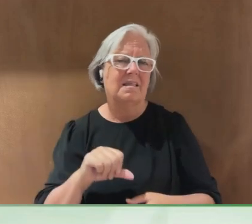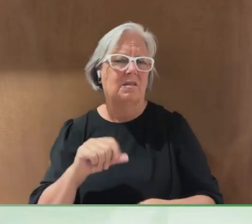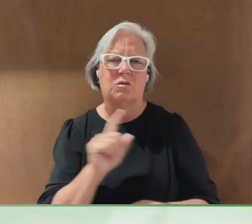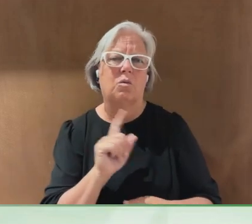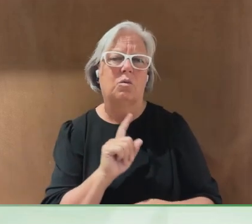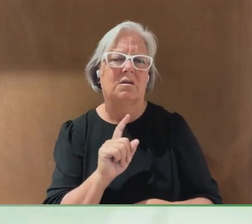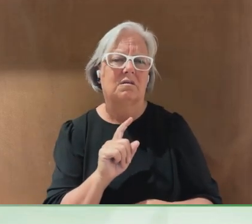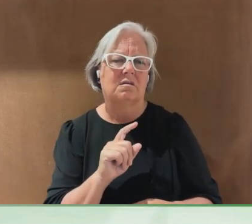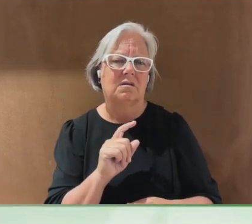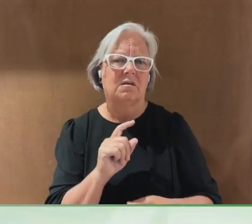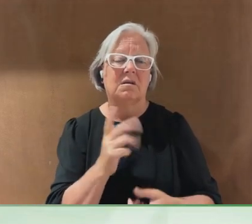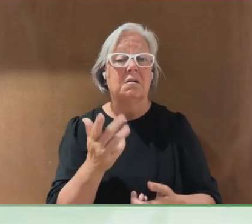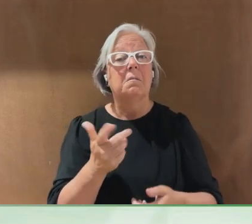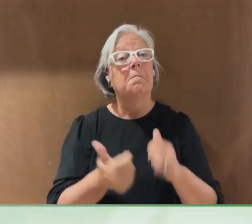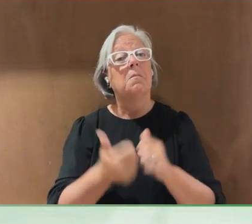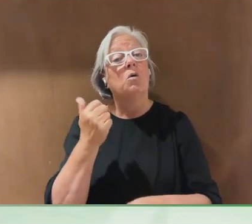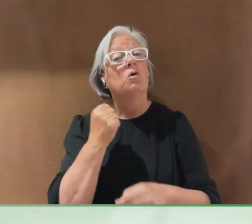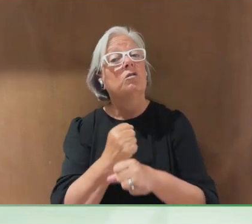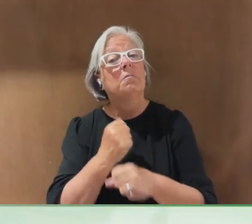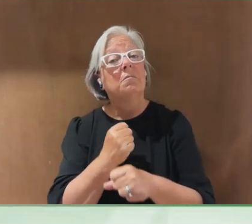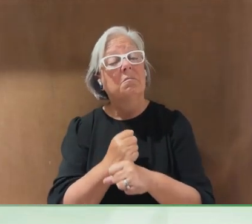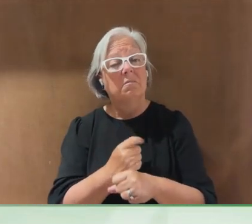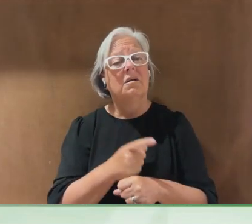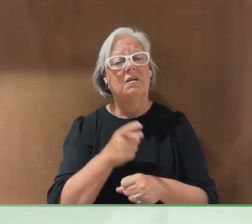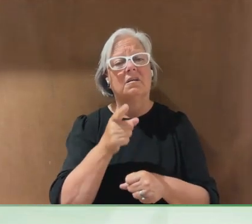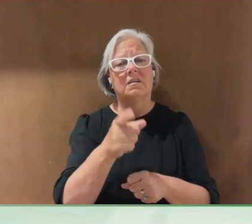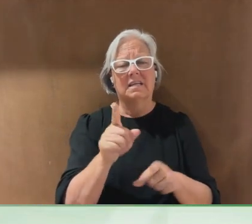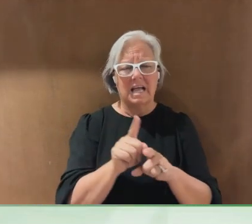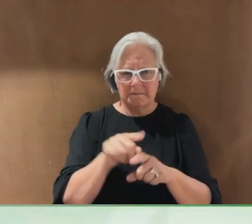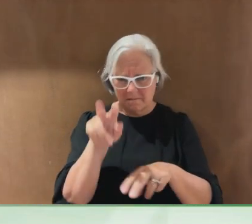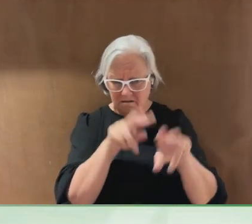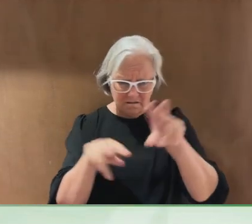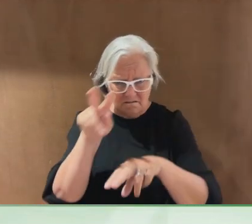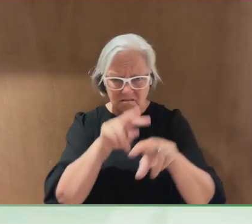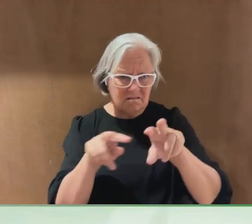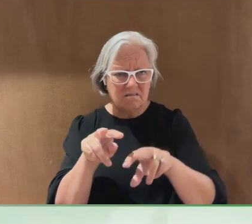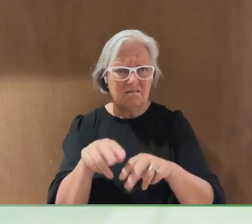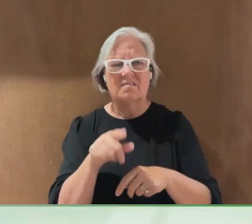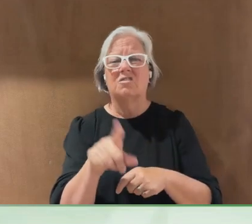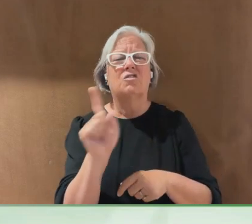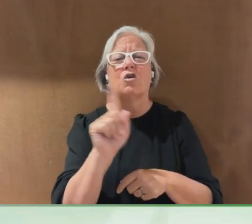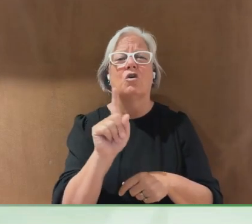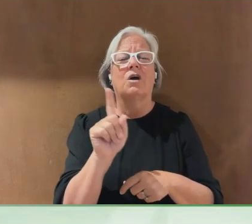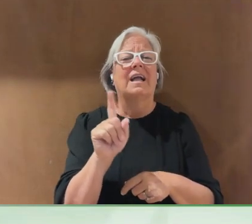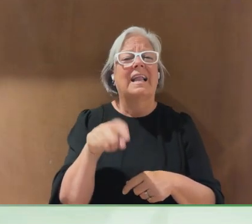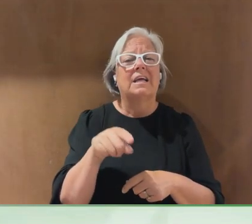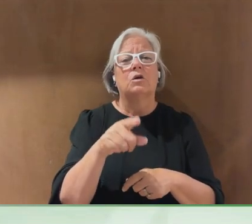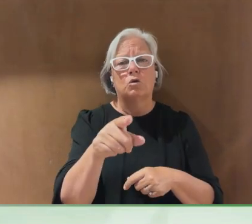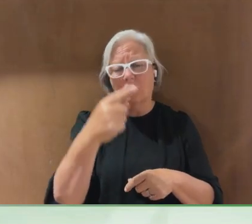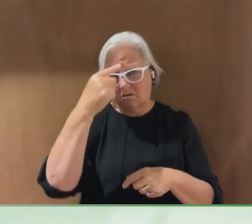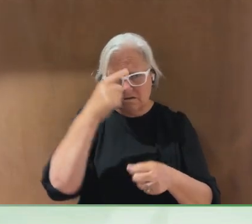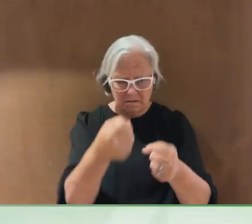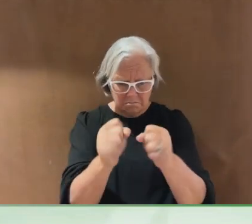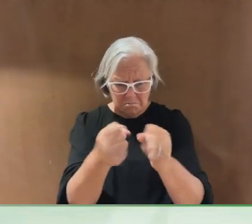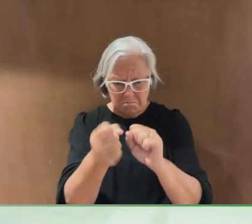actually, most of the jobs those game control assessments are working for don't require you to be able to do games. You know, it's just, there's